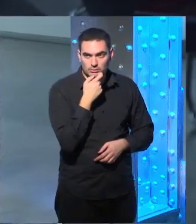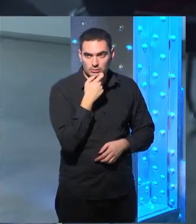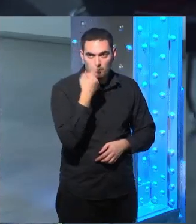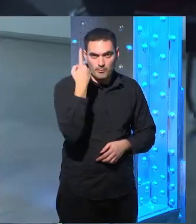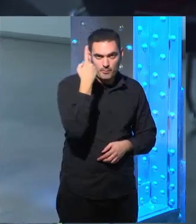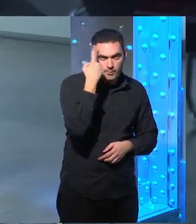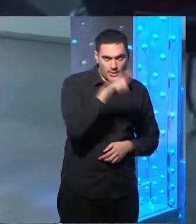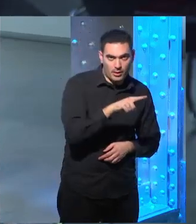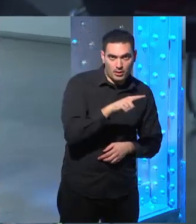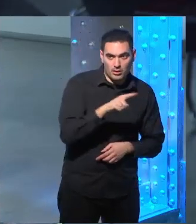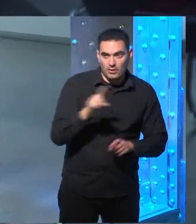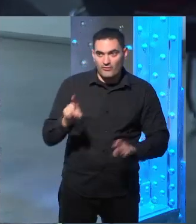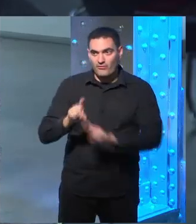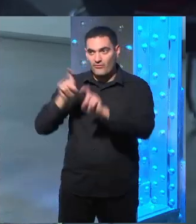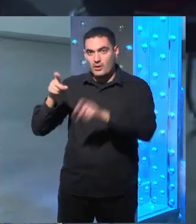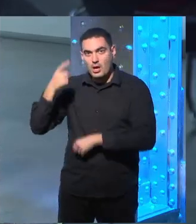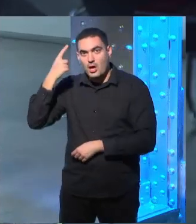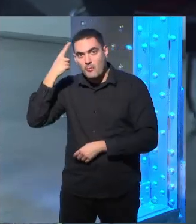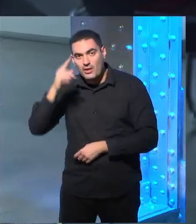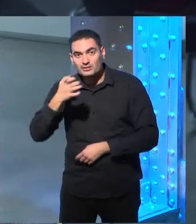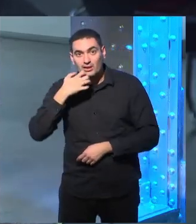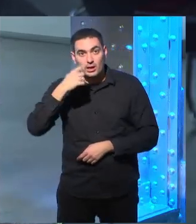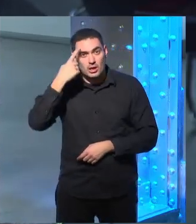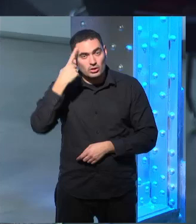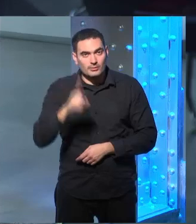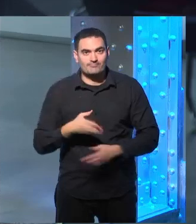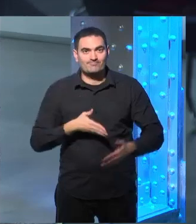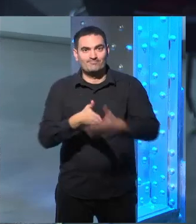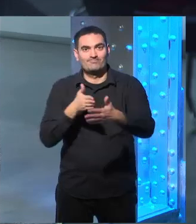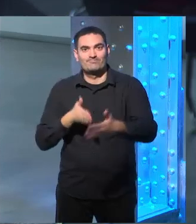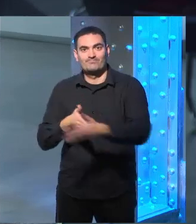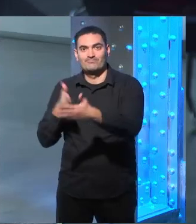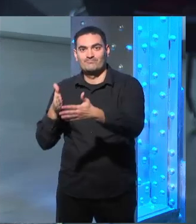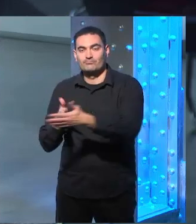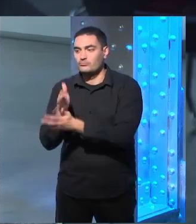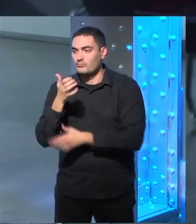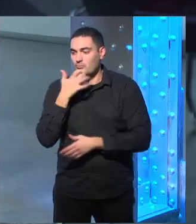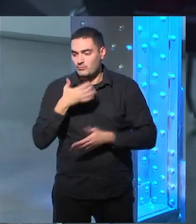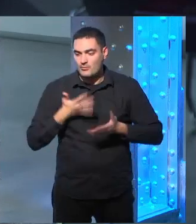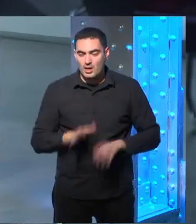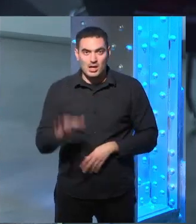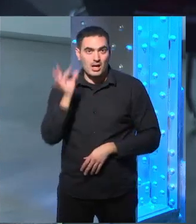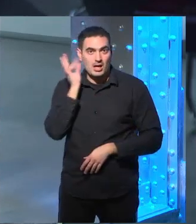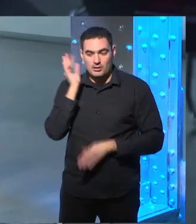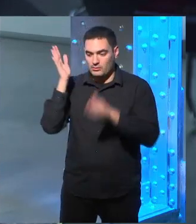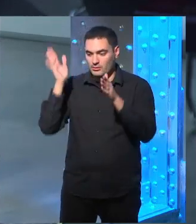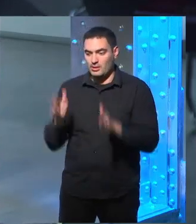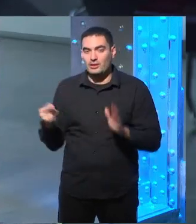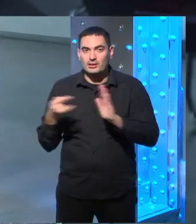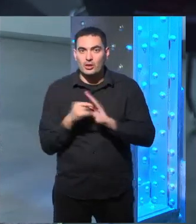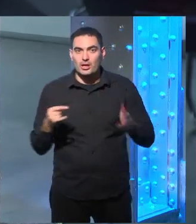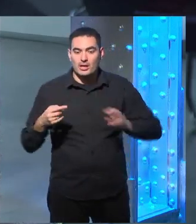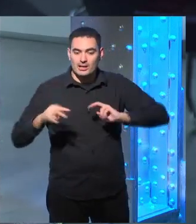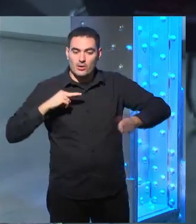not knowing more English or more IT or more computing. But is that going to be what limits my 9-year-old daughter when,